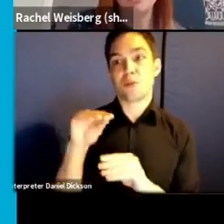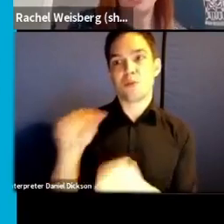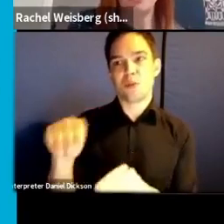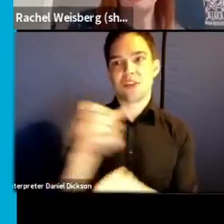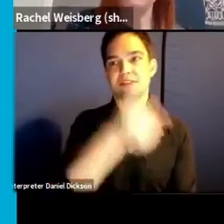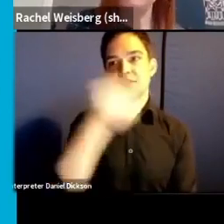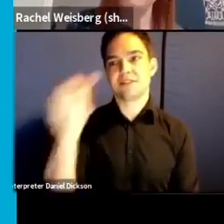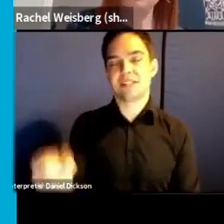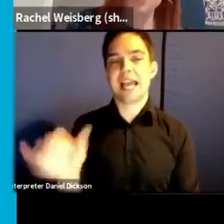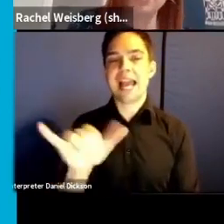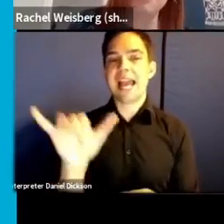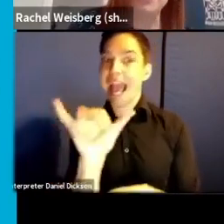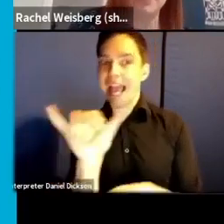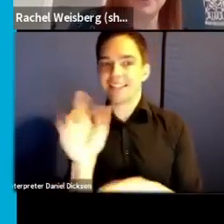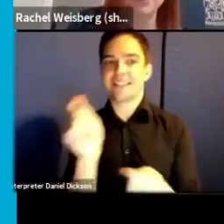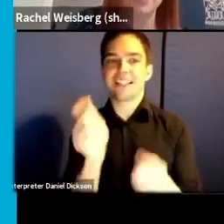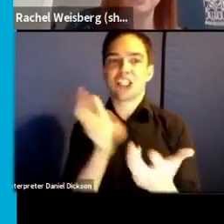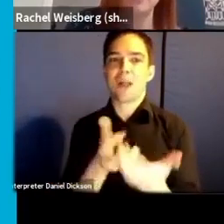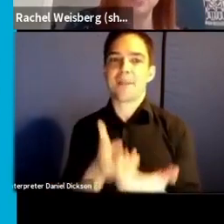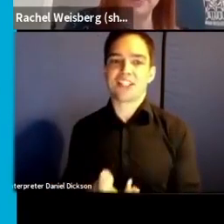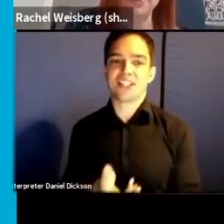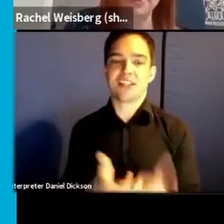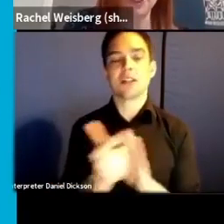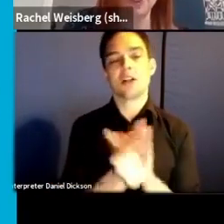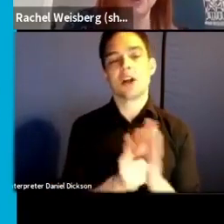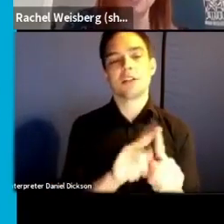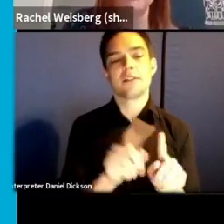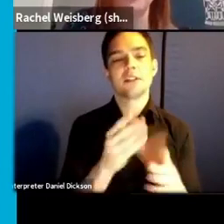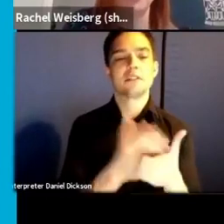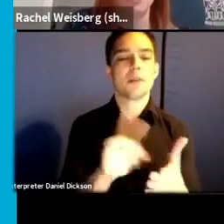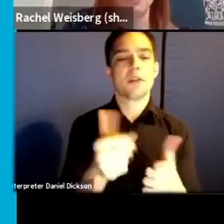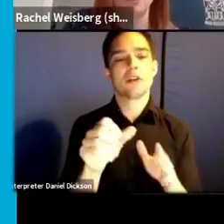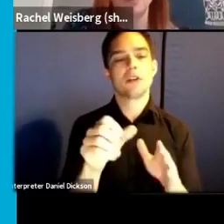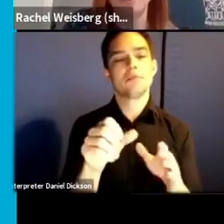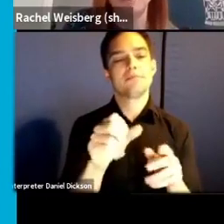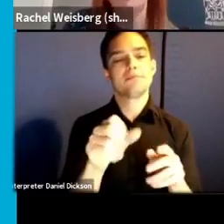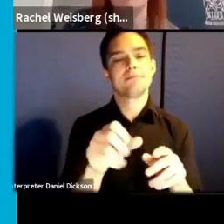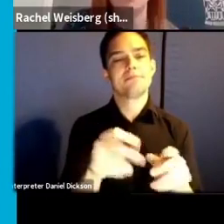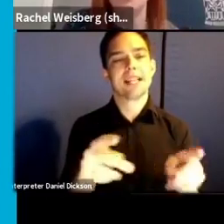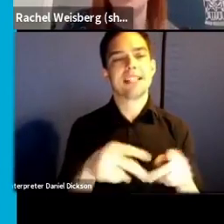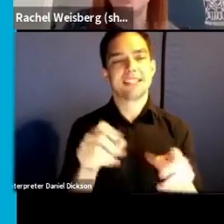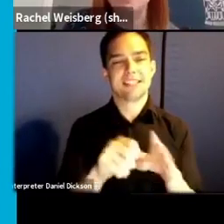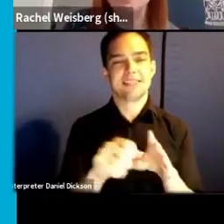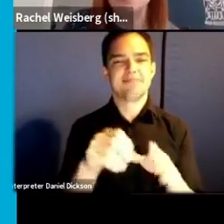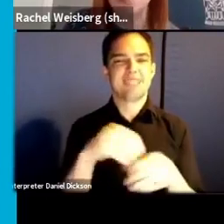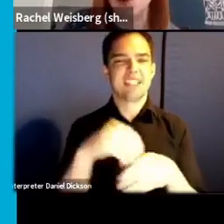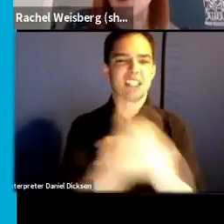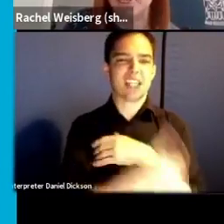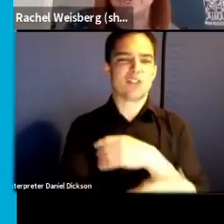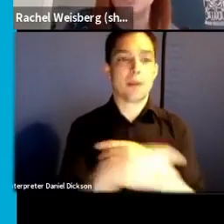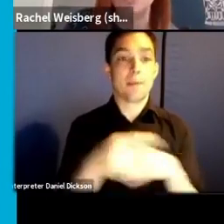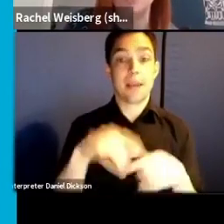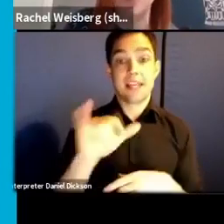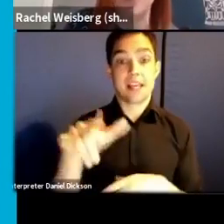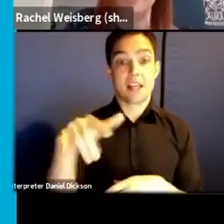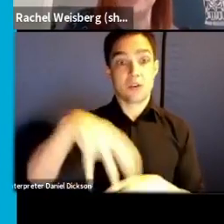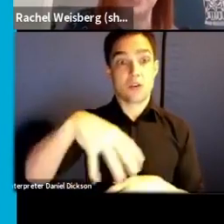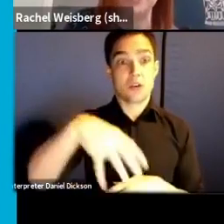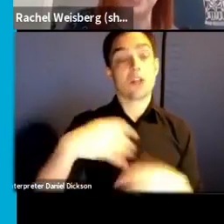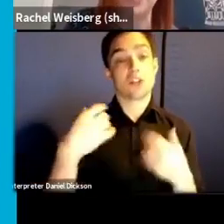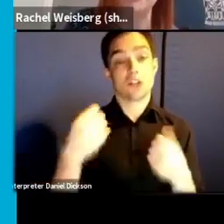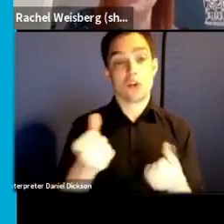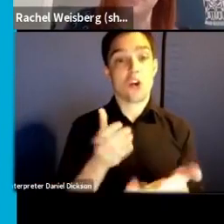as an accommodation. The law is a bit different in some other places in the country, but here in Illinois, it's a pretty strong right.